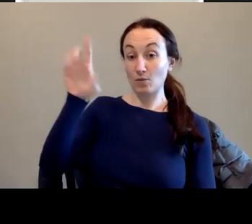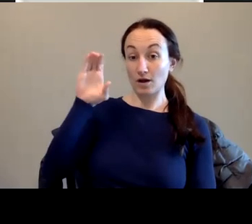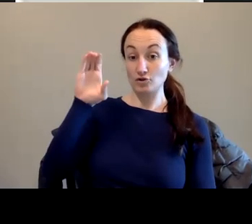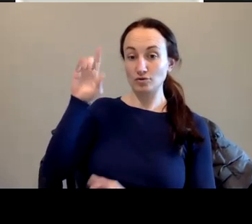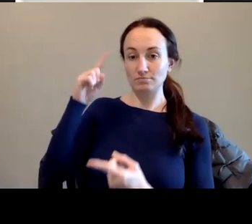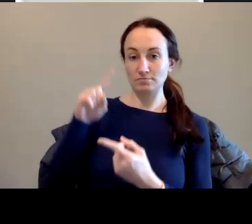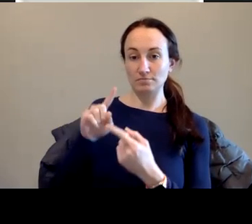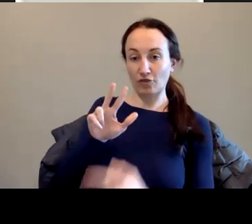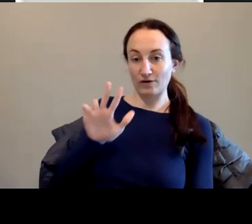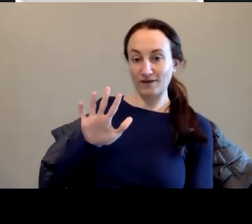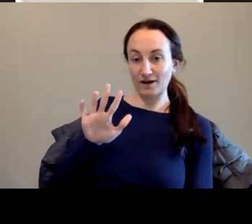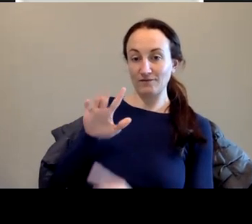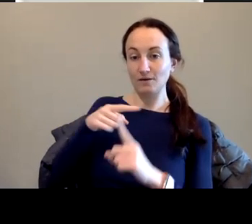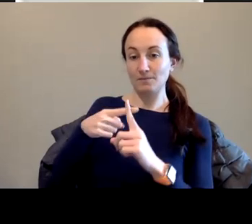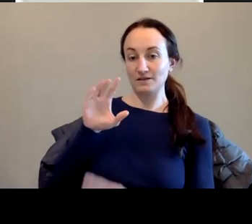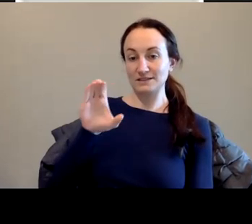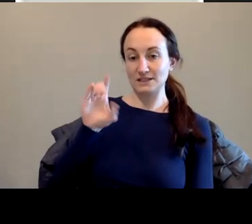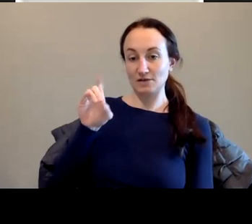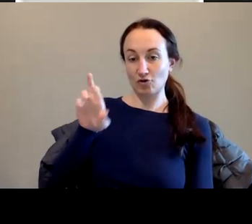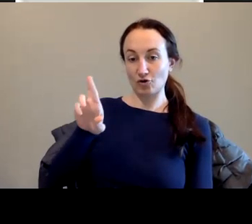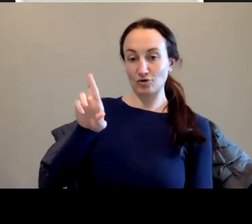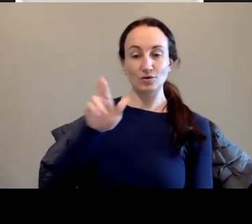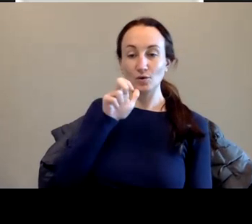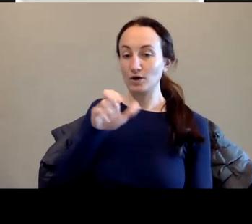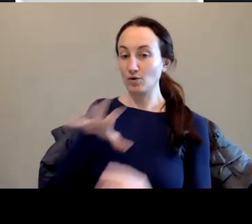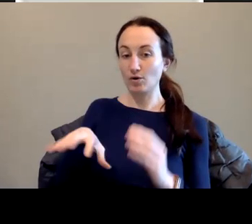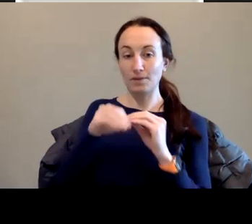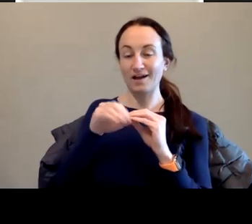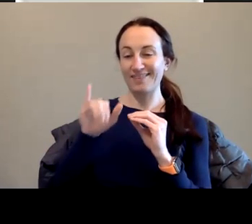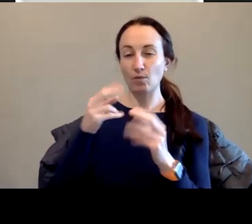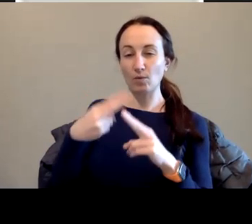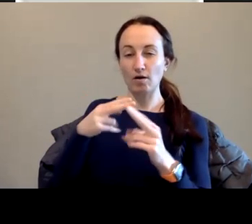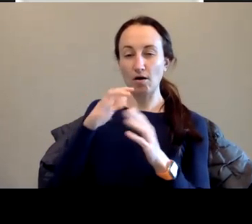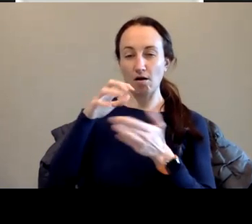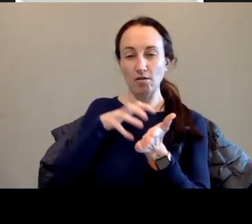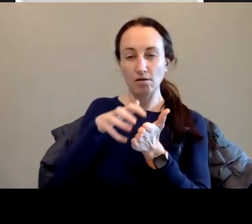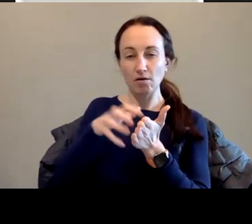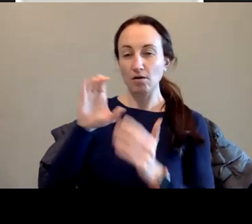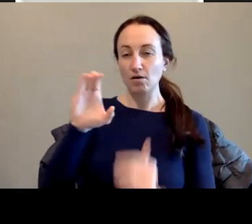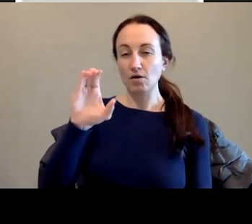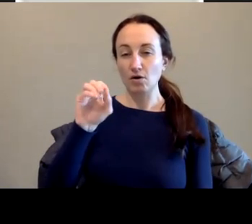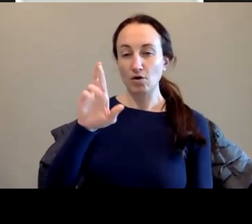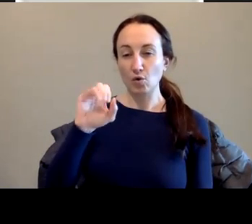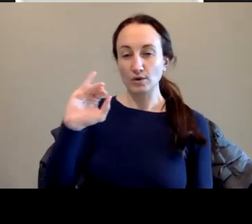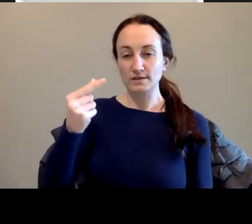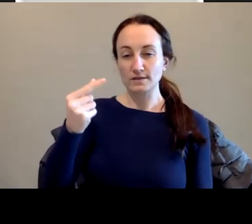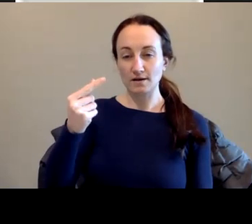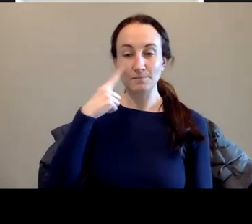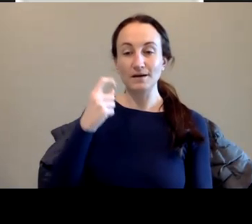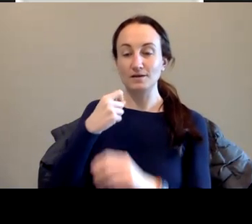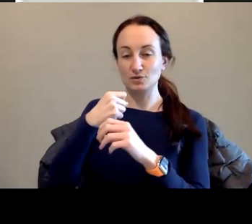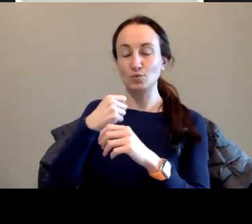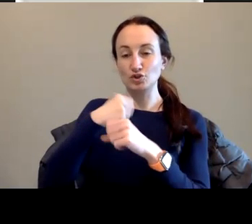25 residues plus the CDRs, right? We don't apply this coarsening over the CDR because we're generating them one by one.